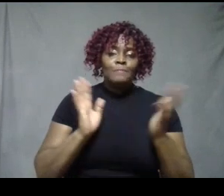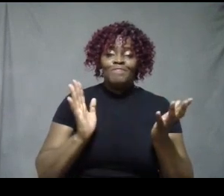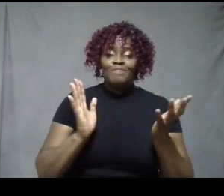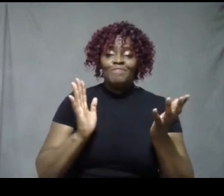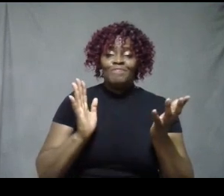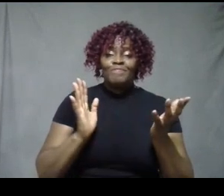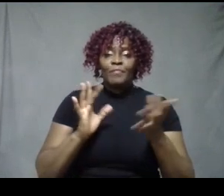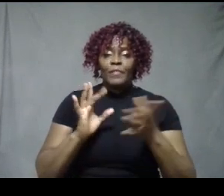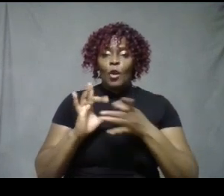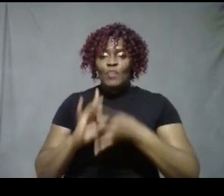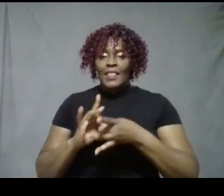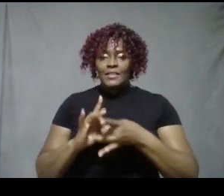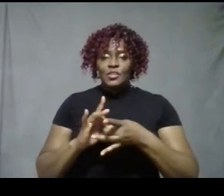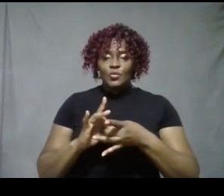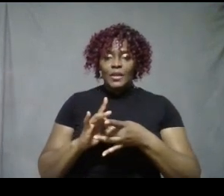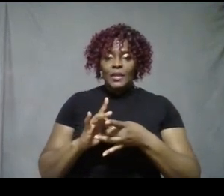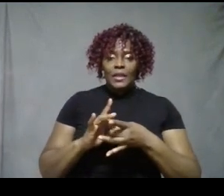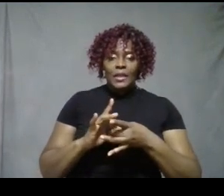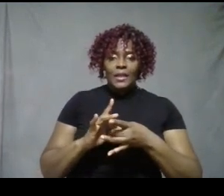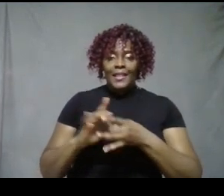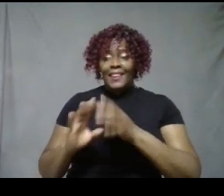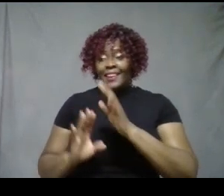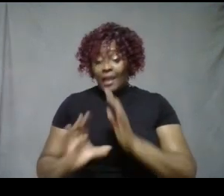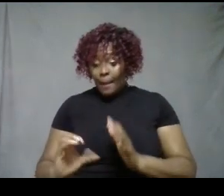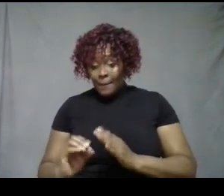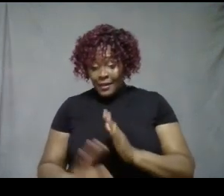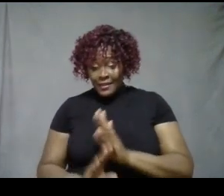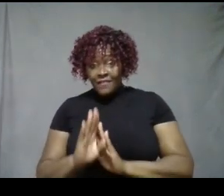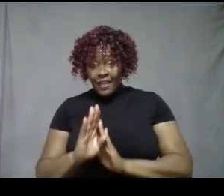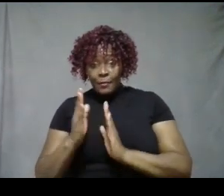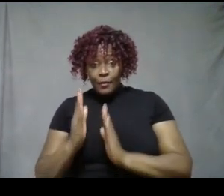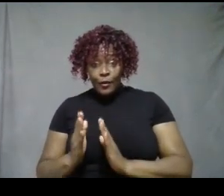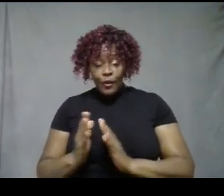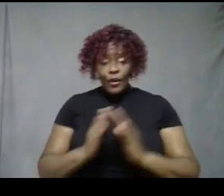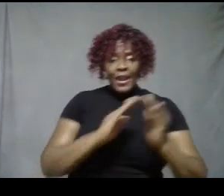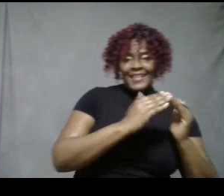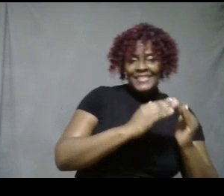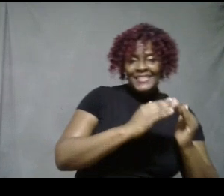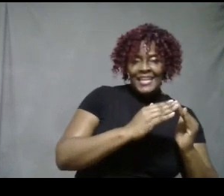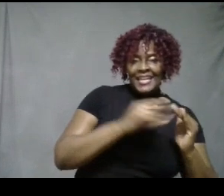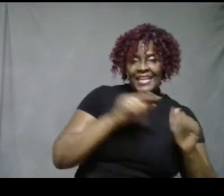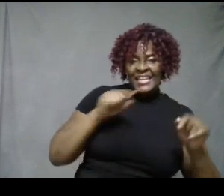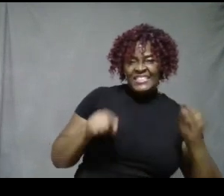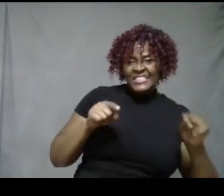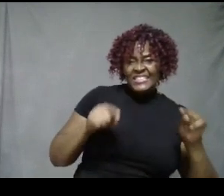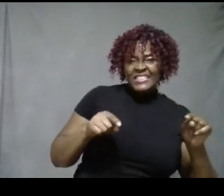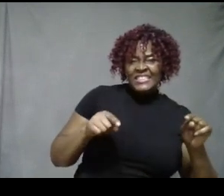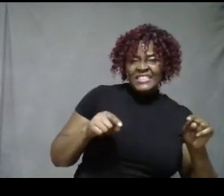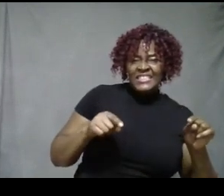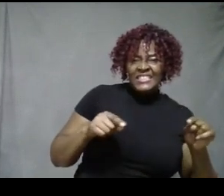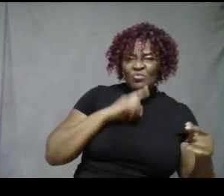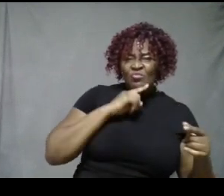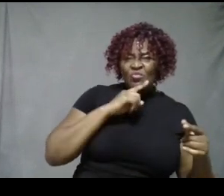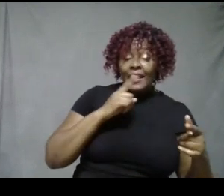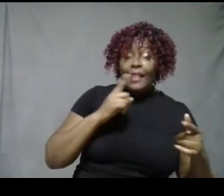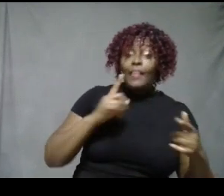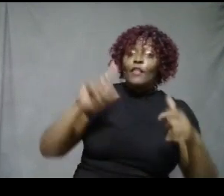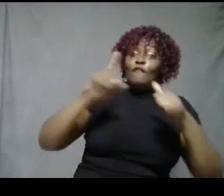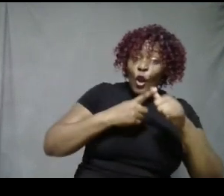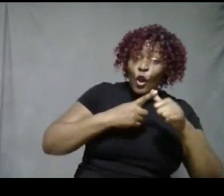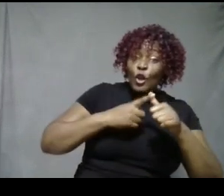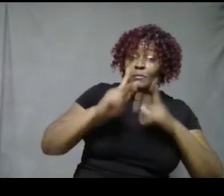relationship between the parties of developer and city that were codified in that original development